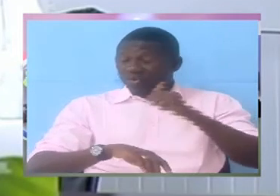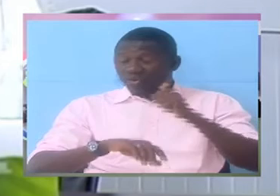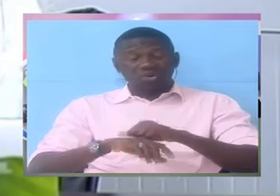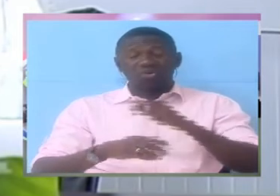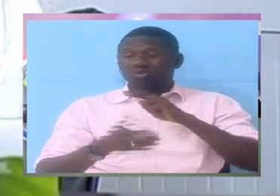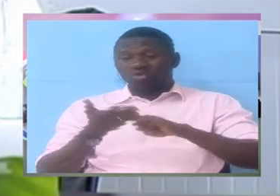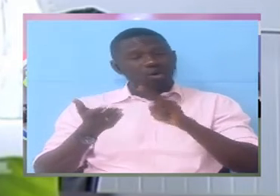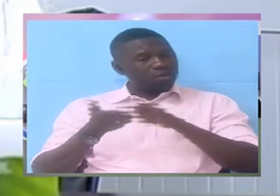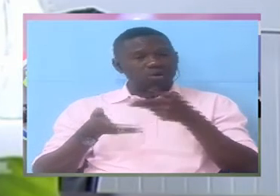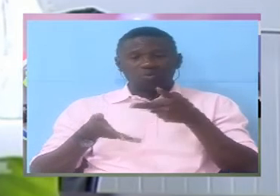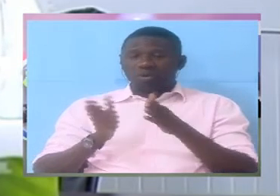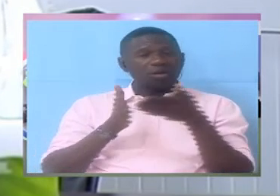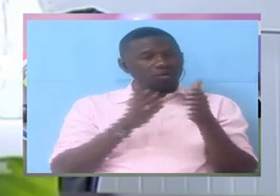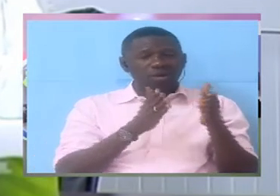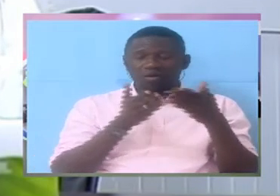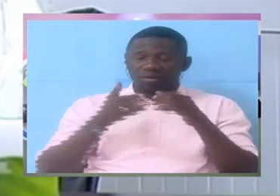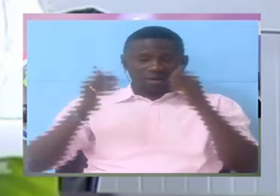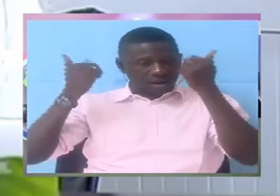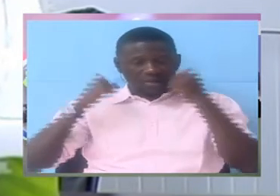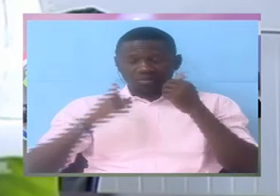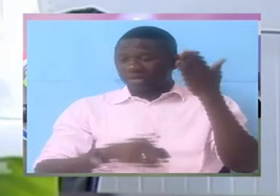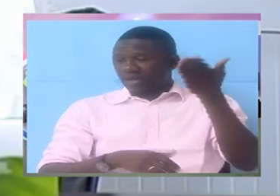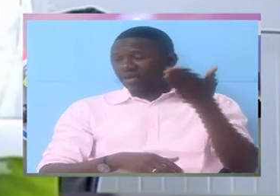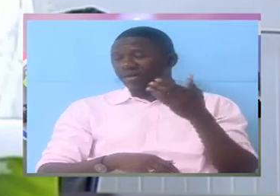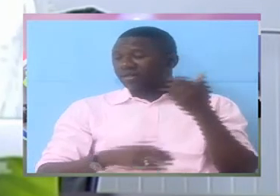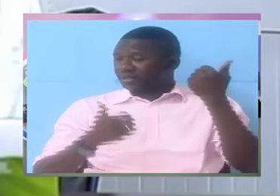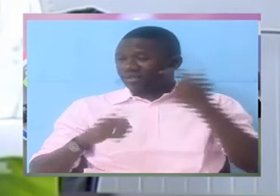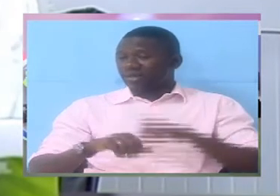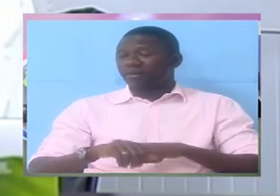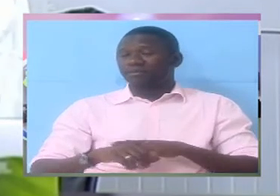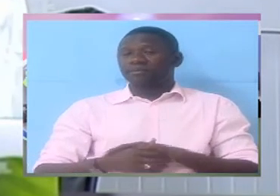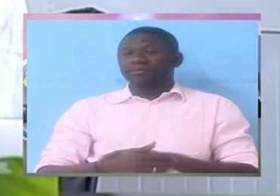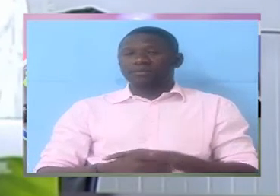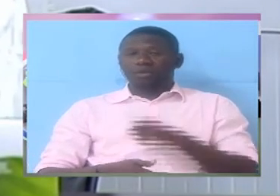that the truth? You agree? Yes, Council.